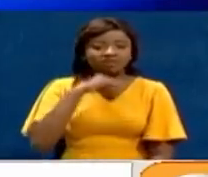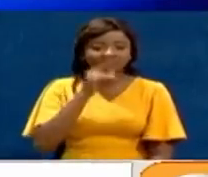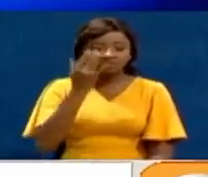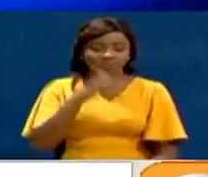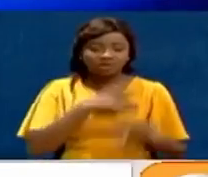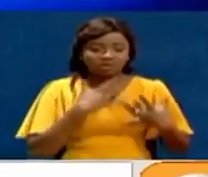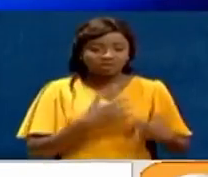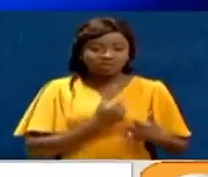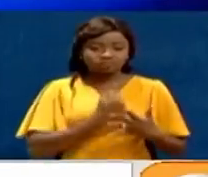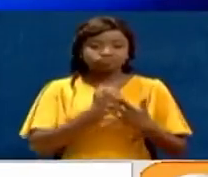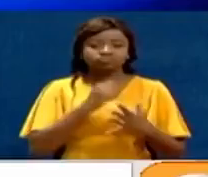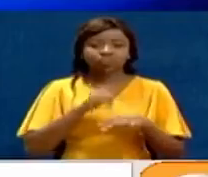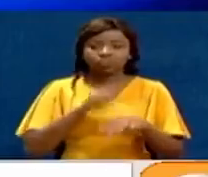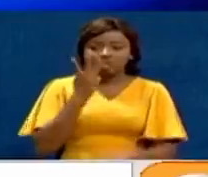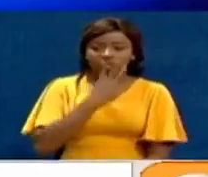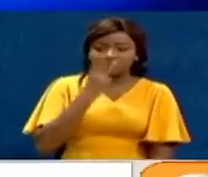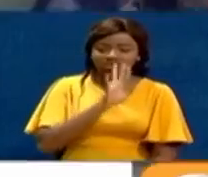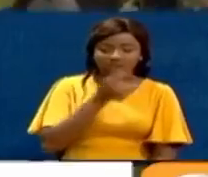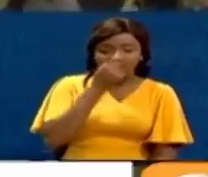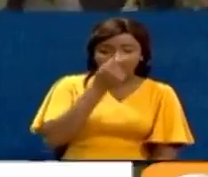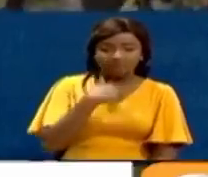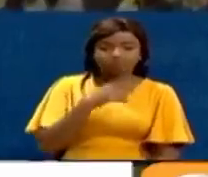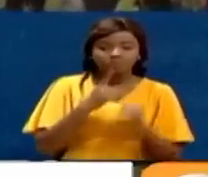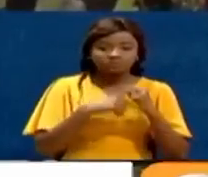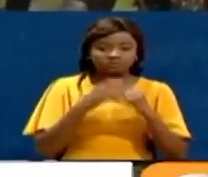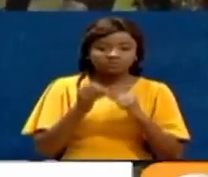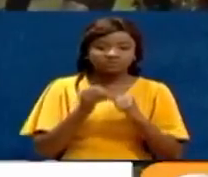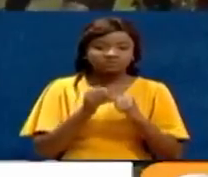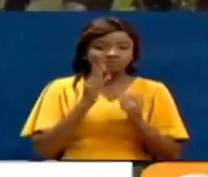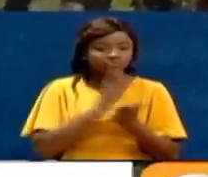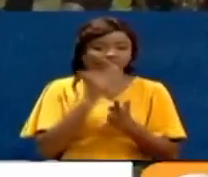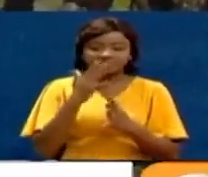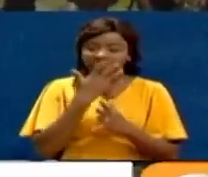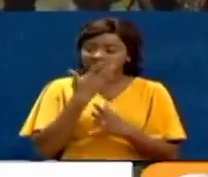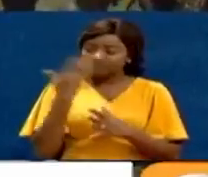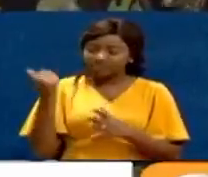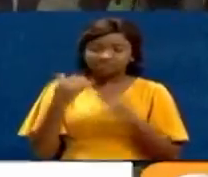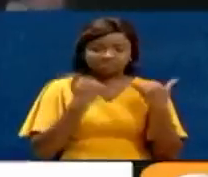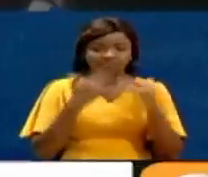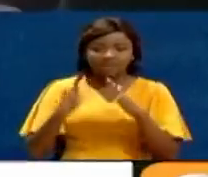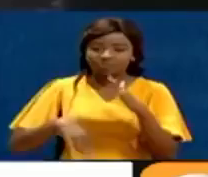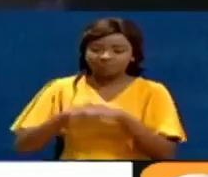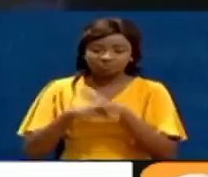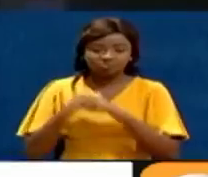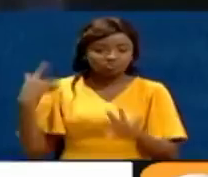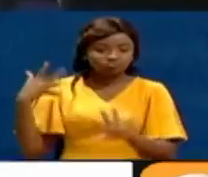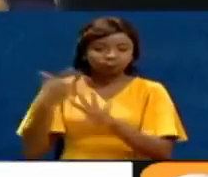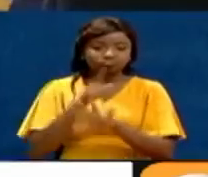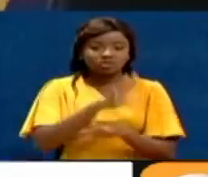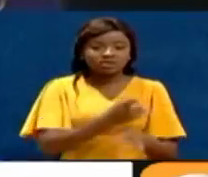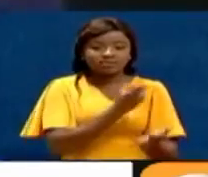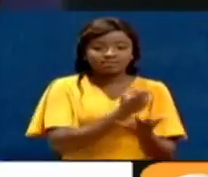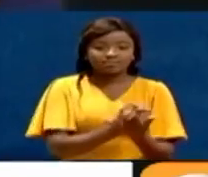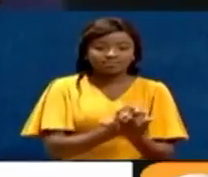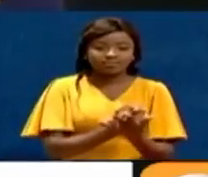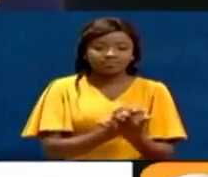heart attack on Wednesday. The body of 60-year-old Maradona, arguably the greatest player of all time, will lie in state at